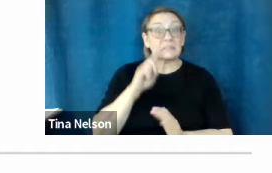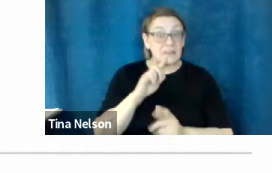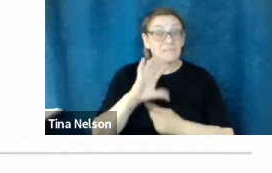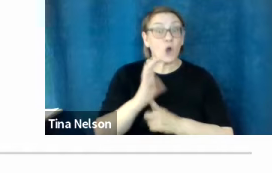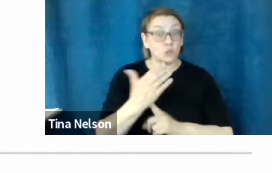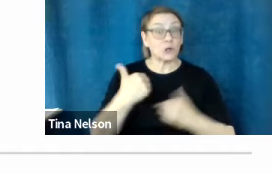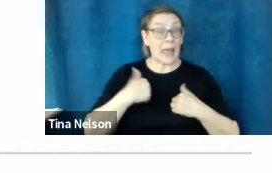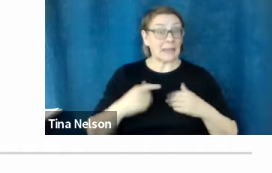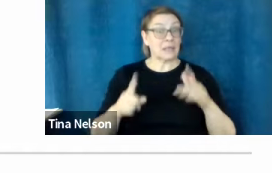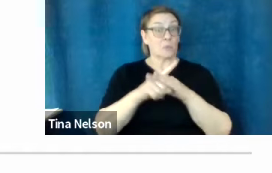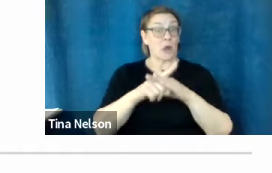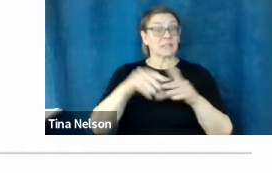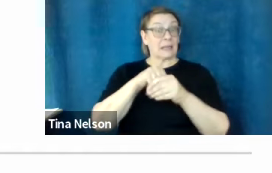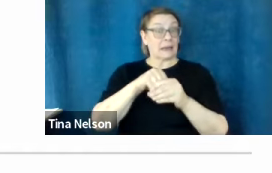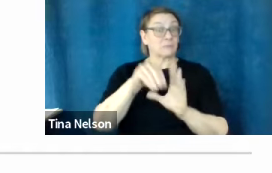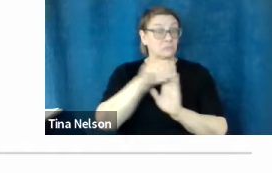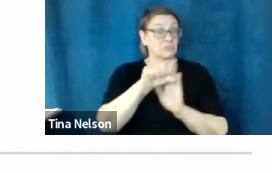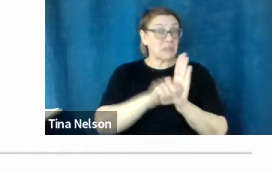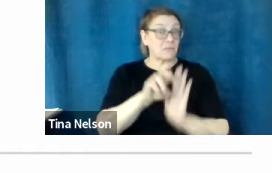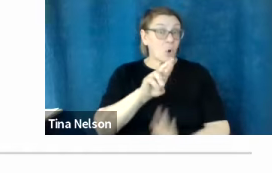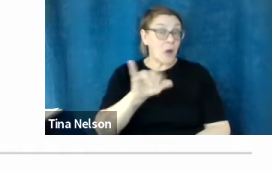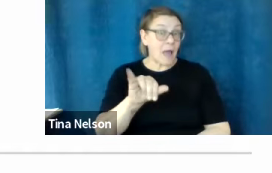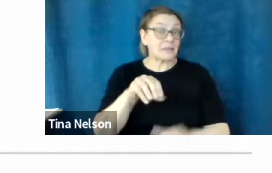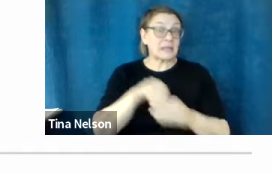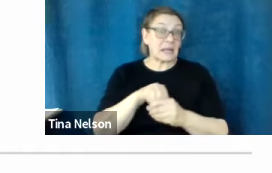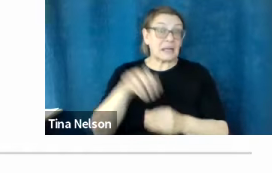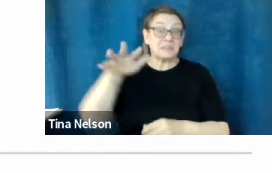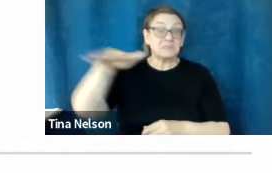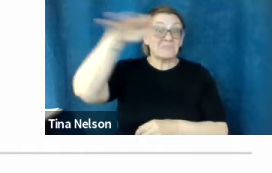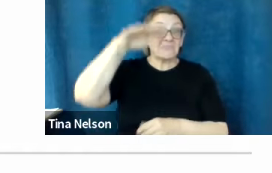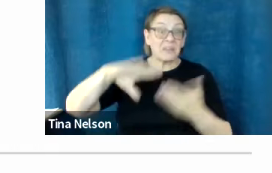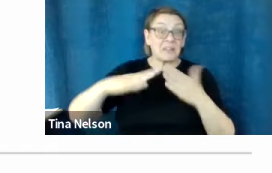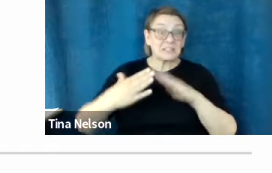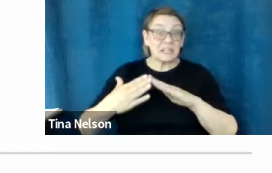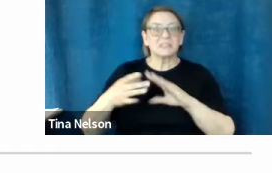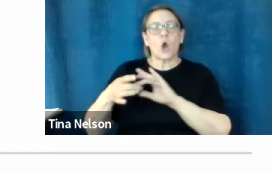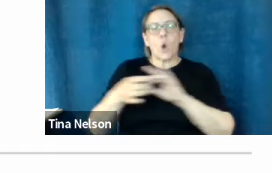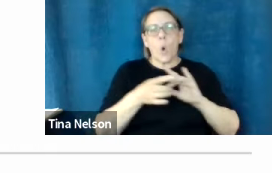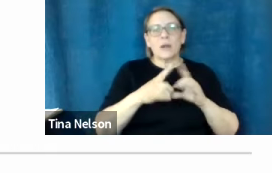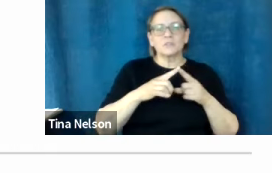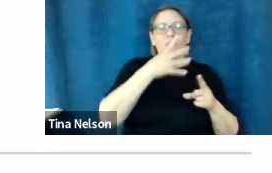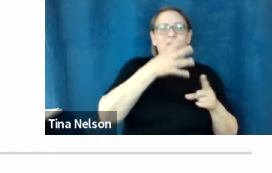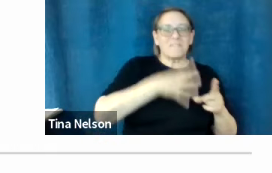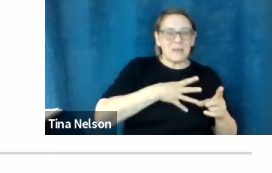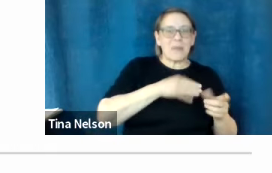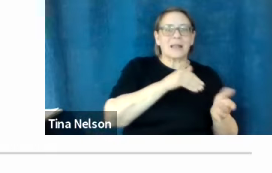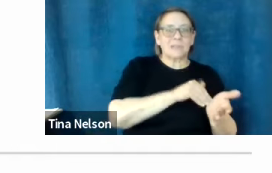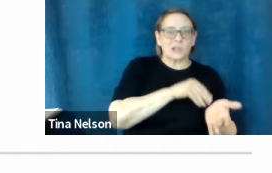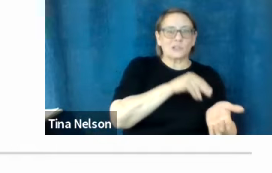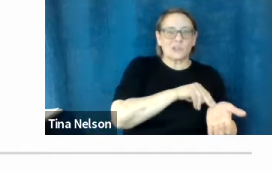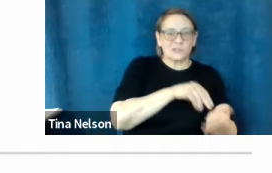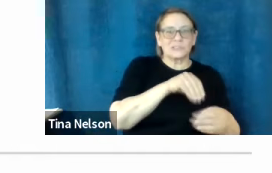presence here in our state of Rhode Island in the cities, according to the female doctors and nurses of Providence.